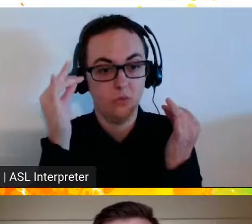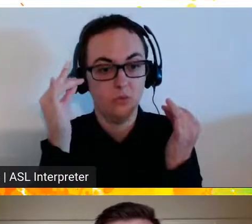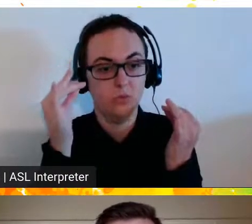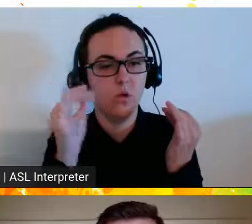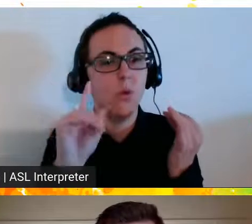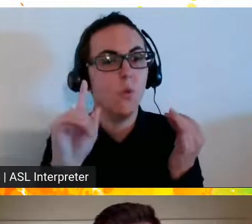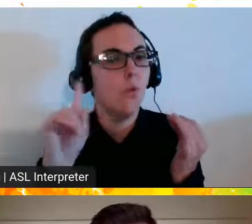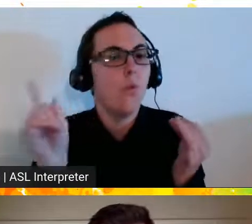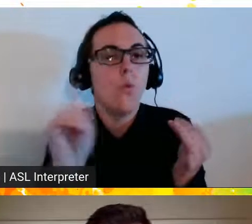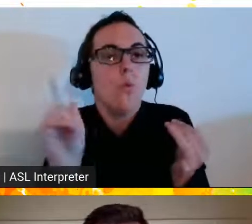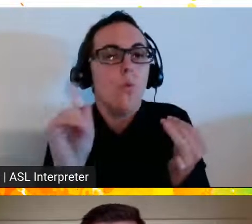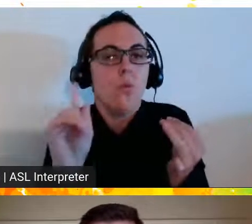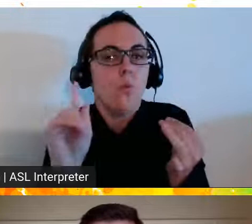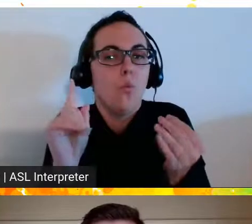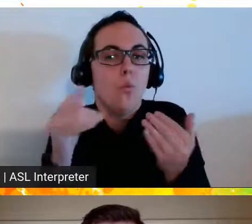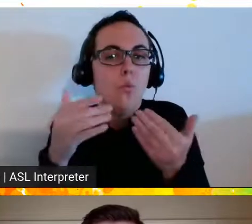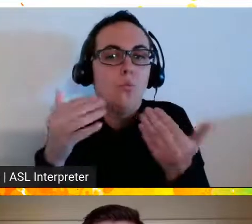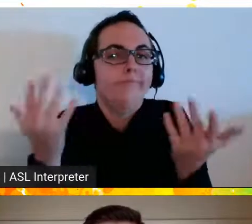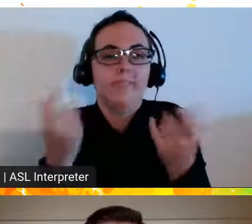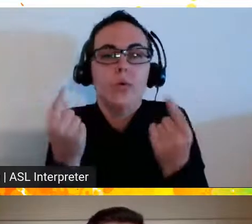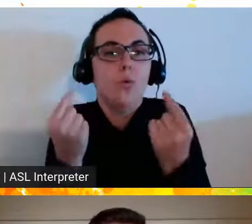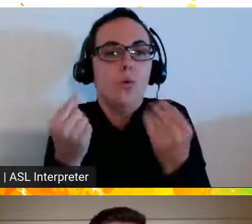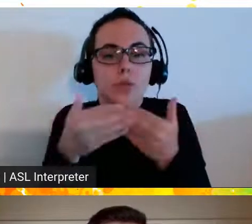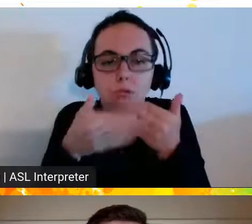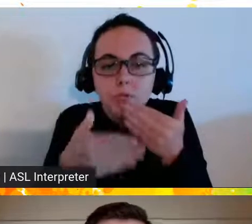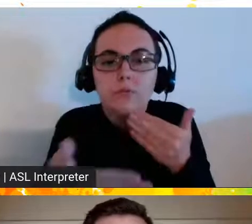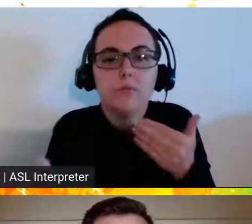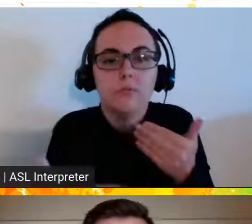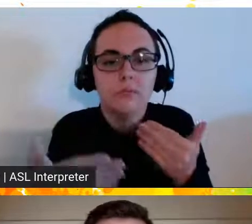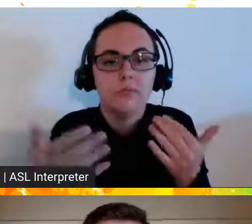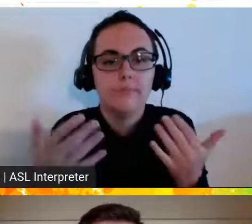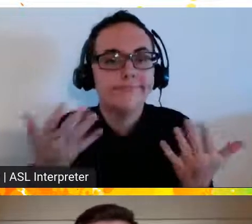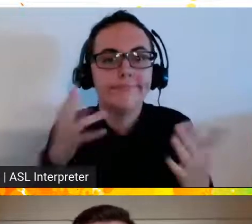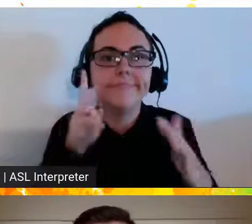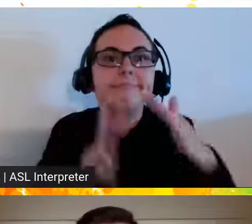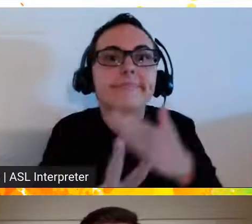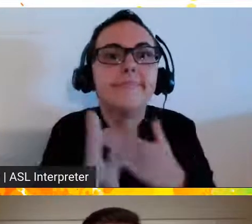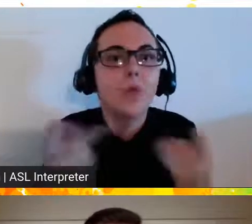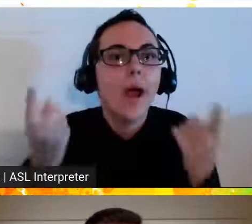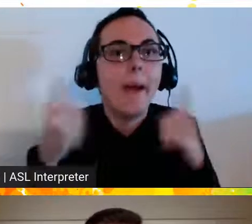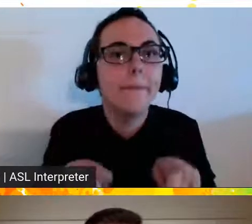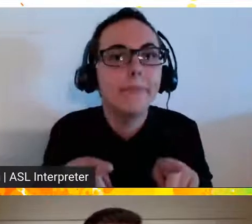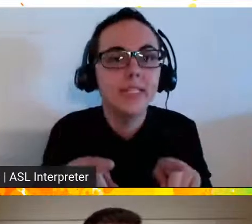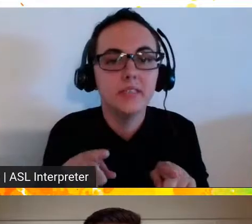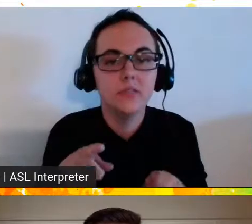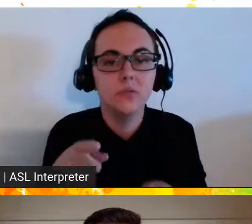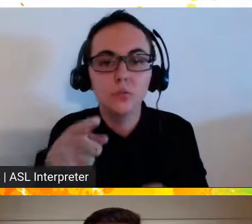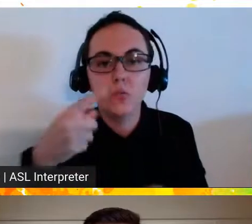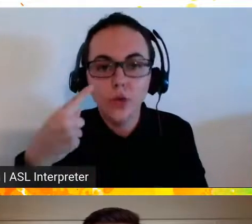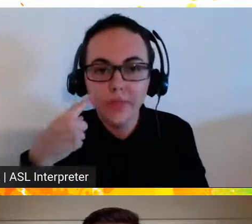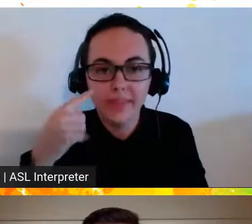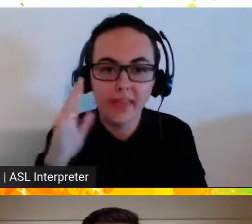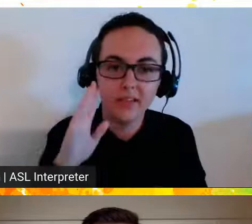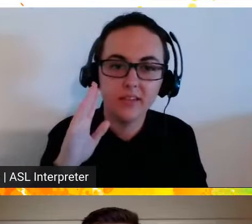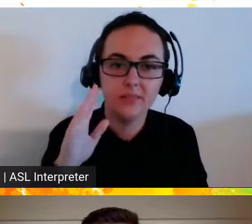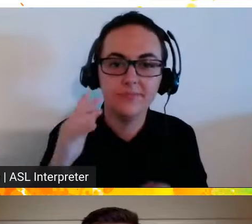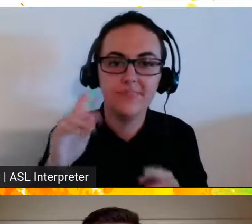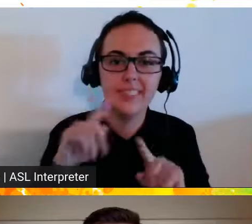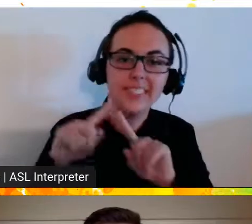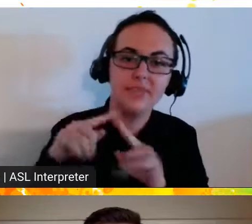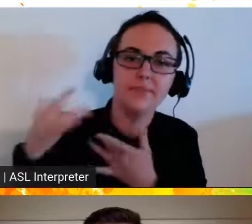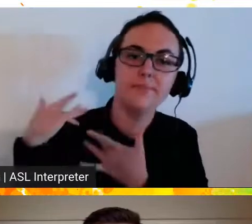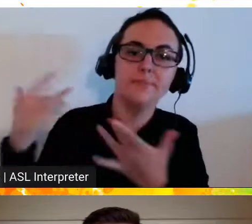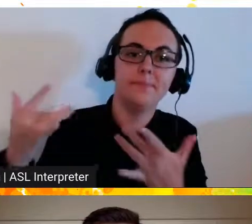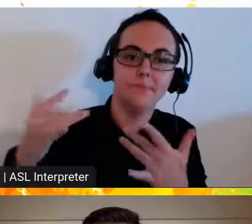where we go from here. What can we expect in the future? What kind of trends are you seeing going forward as